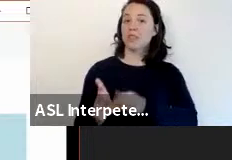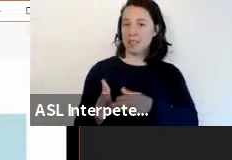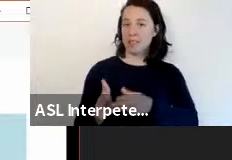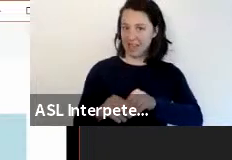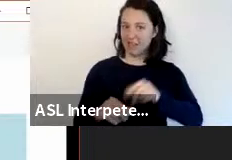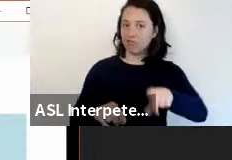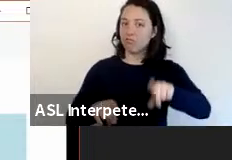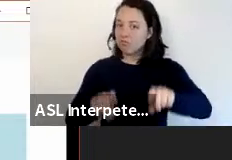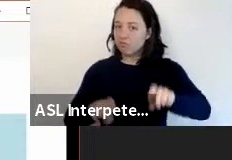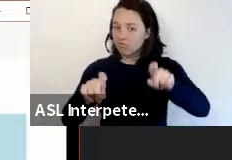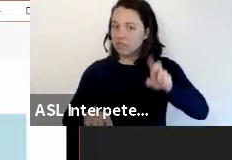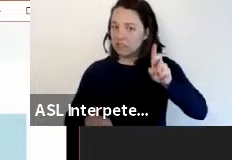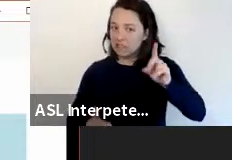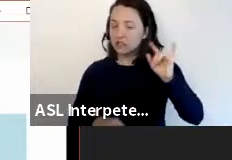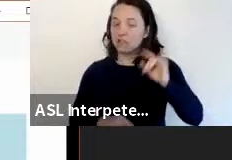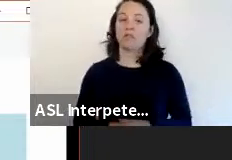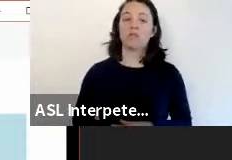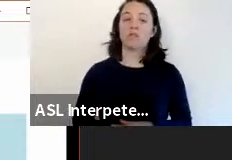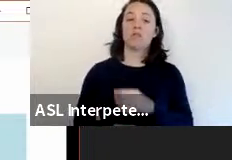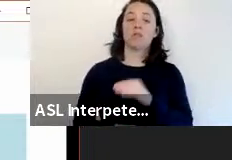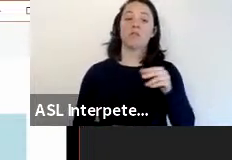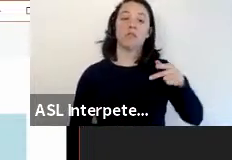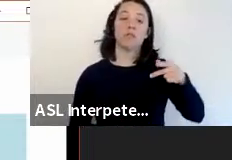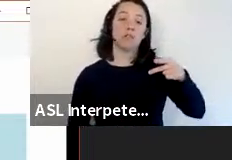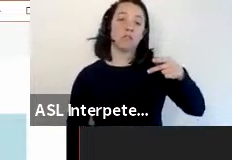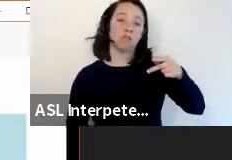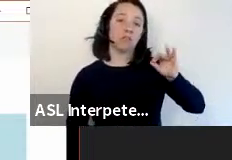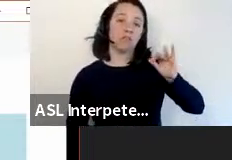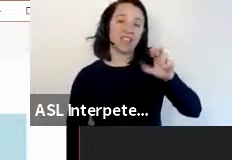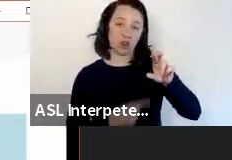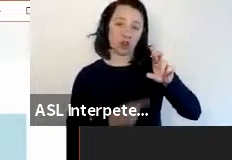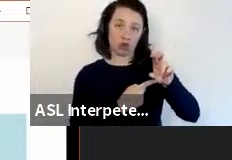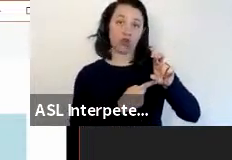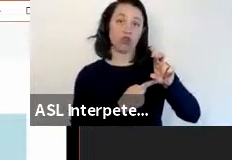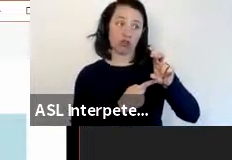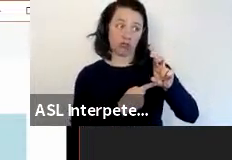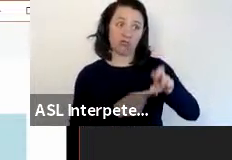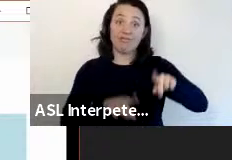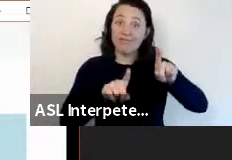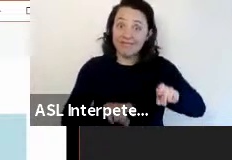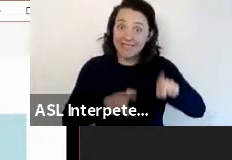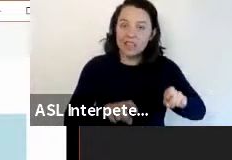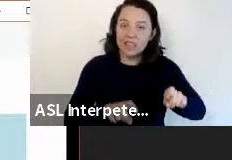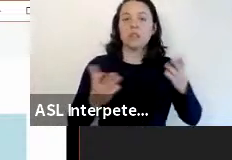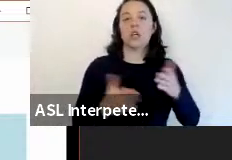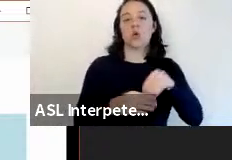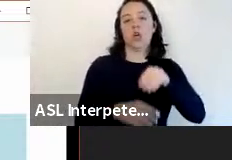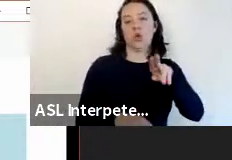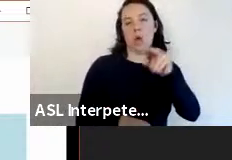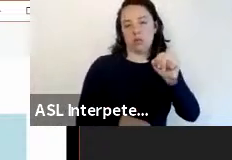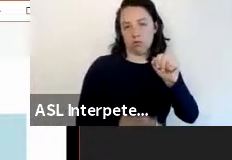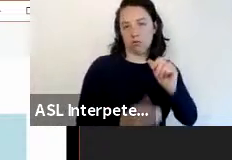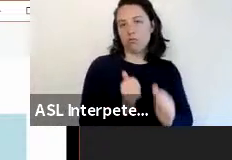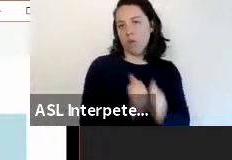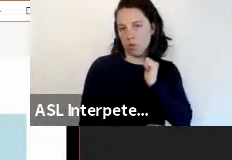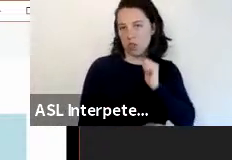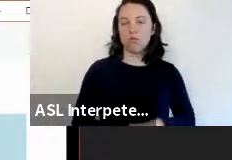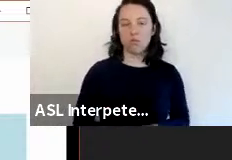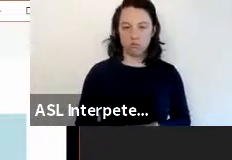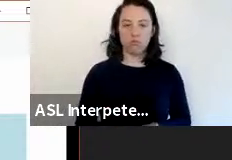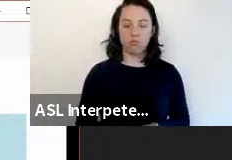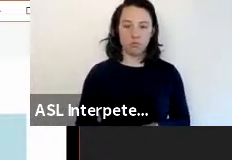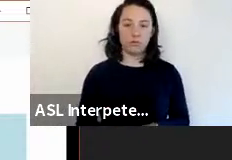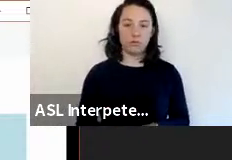And the Pfizer vaccine was primarily done here in the US. Pfizer vaccine trials were primarily done here